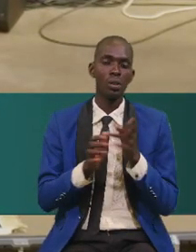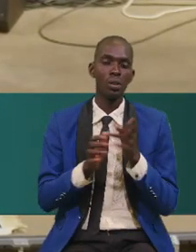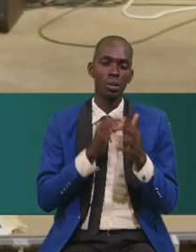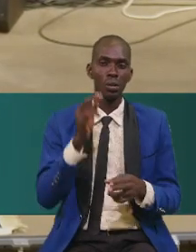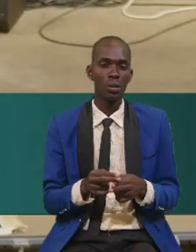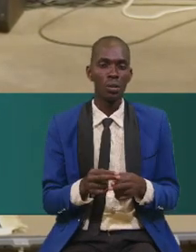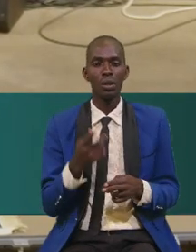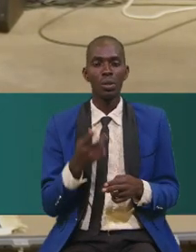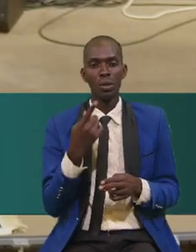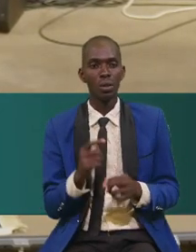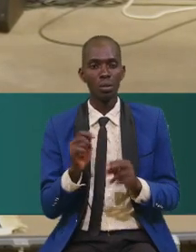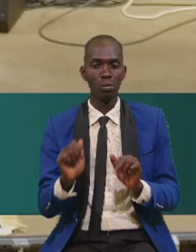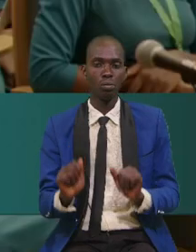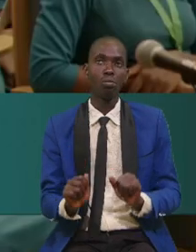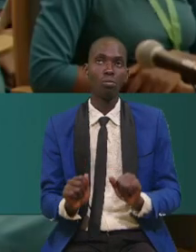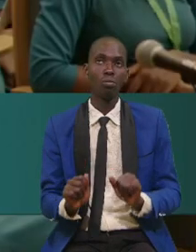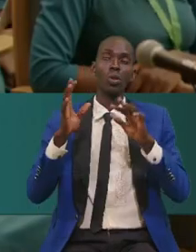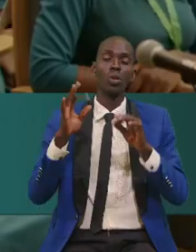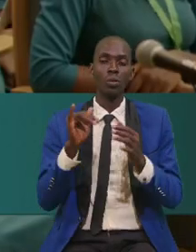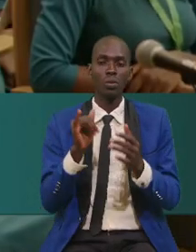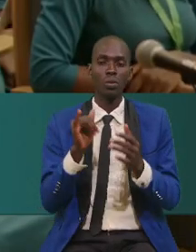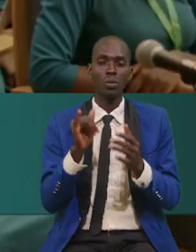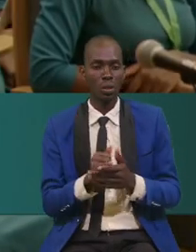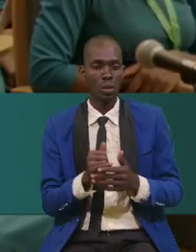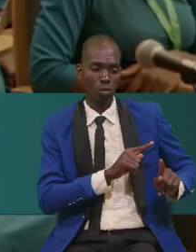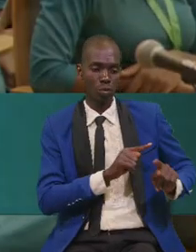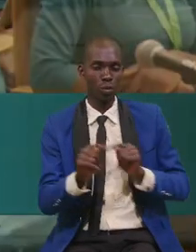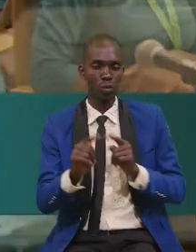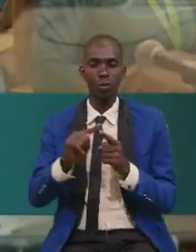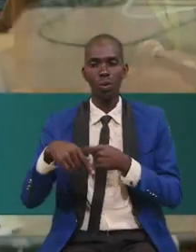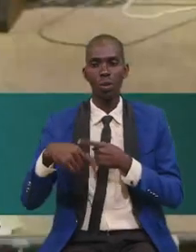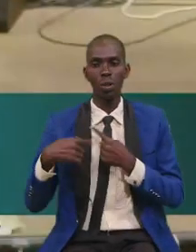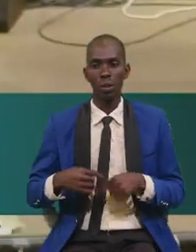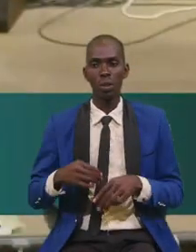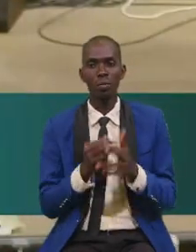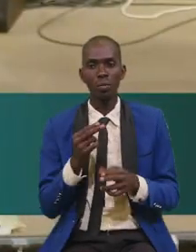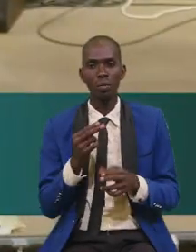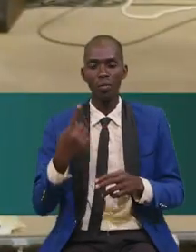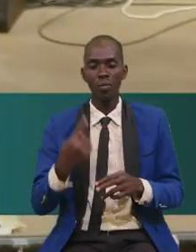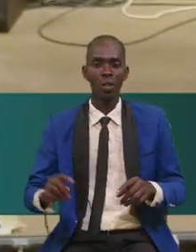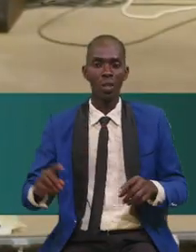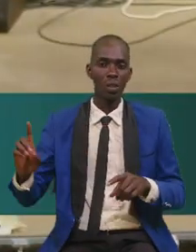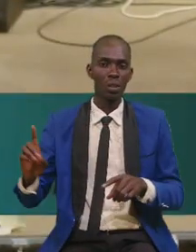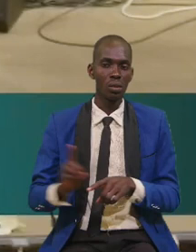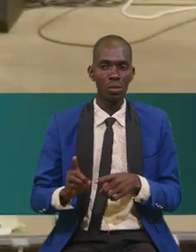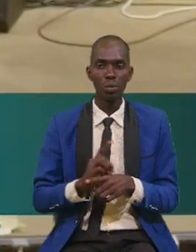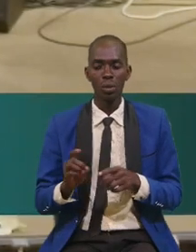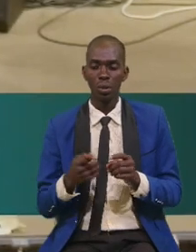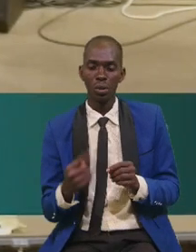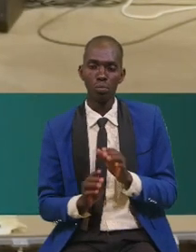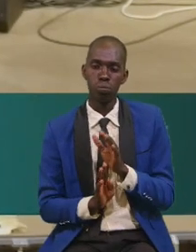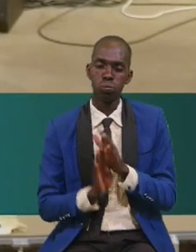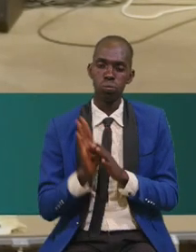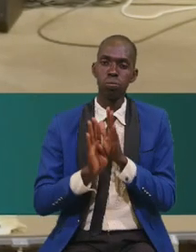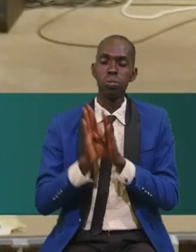army transferred to your heart. The discipline, development of that mighty army, now